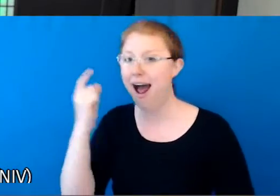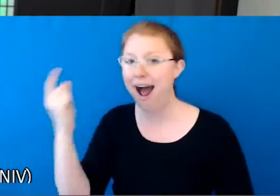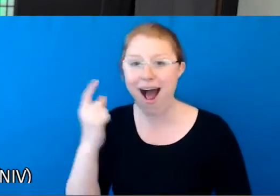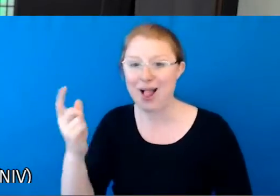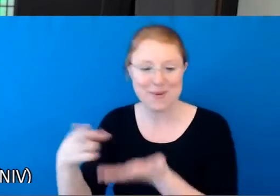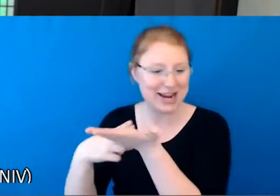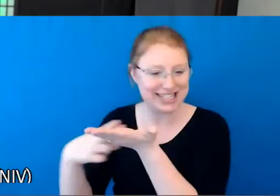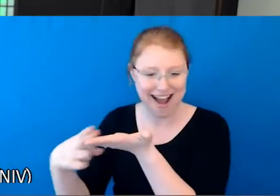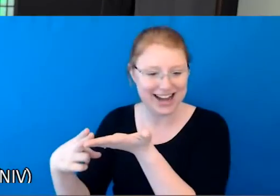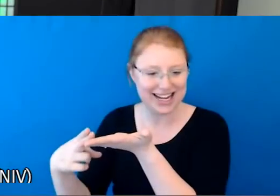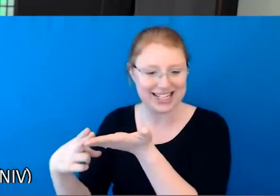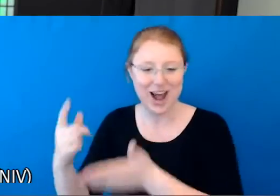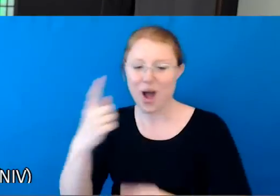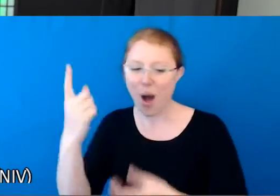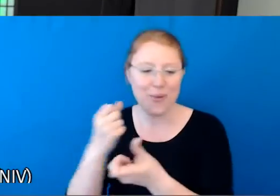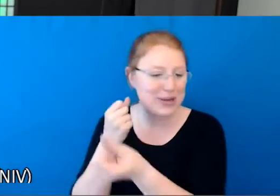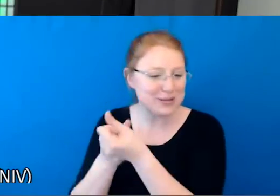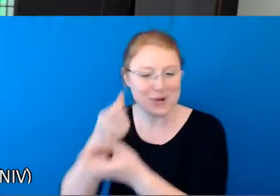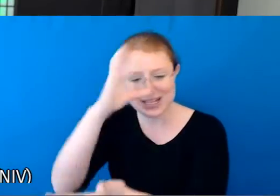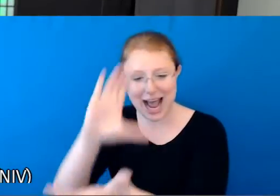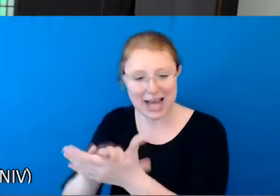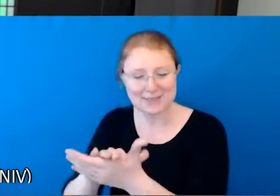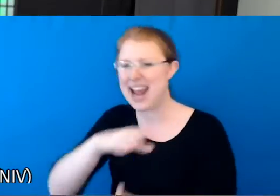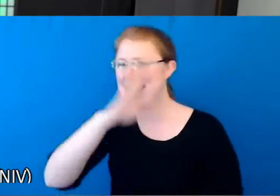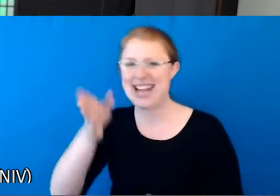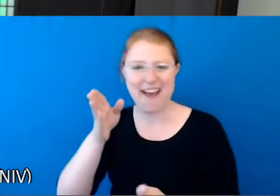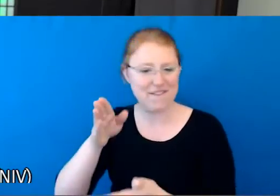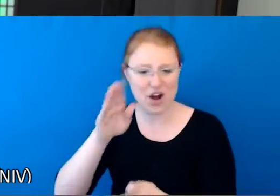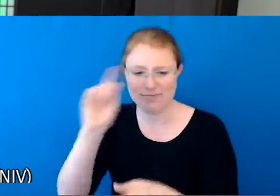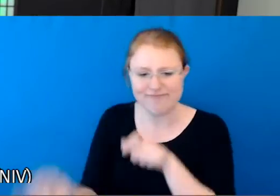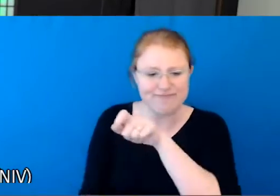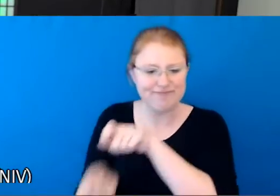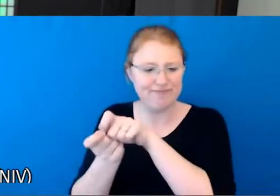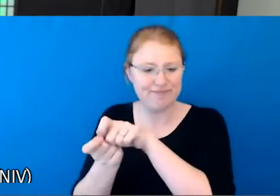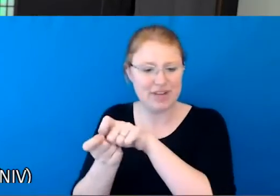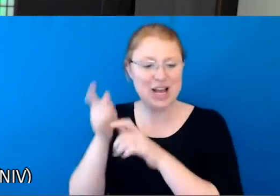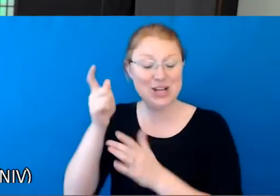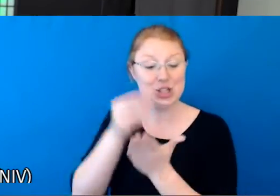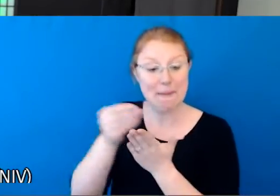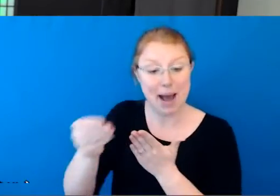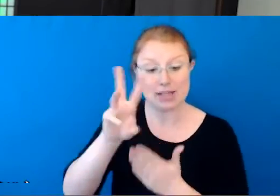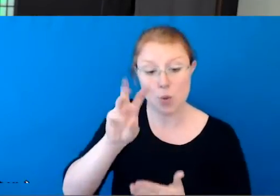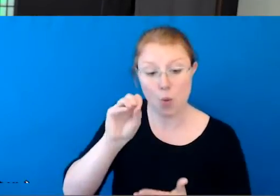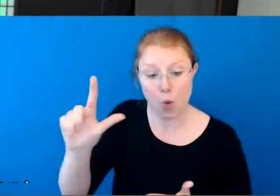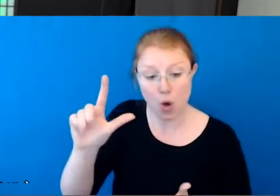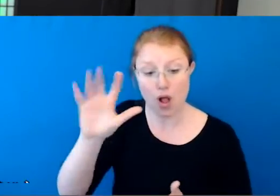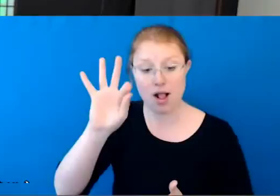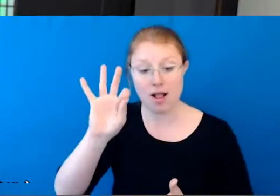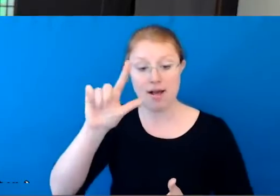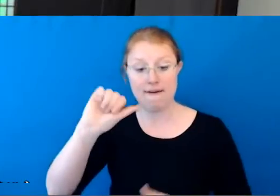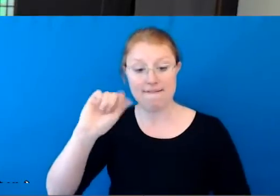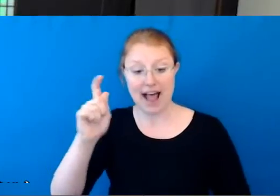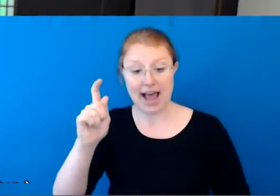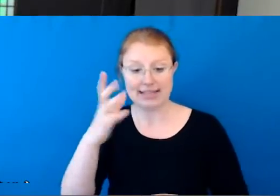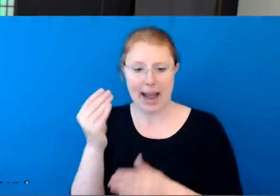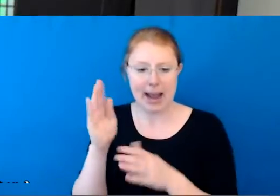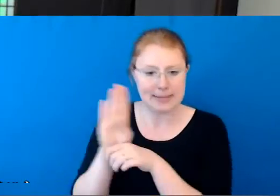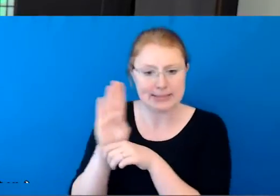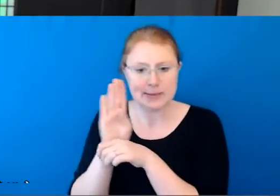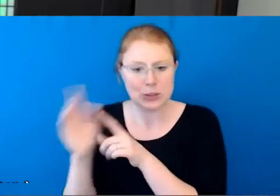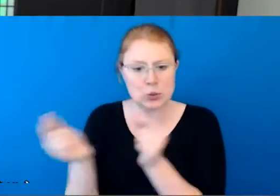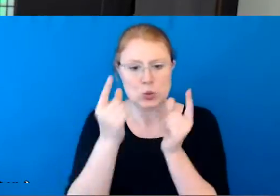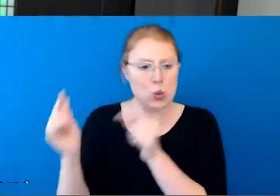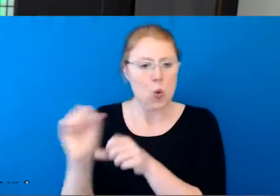of her life. She selects wool and flax and works with eager hands. She is like the merchant ships bringing her food